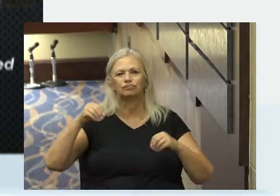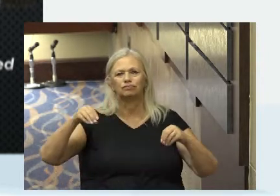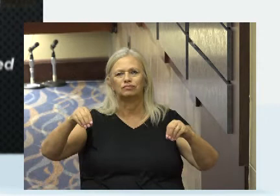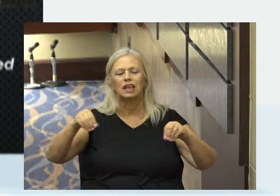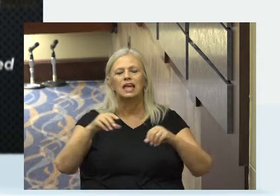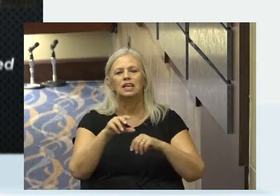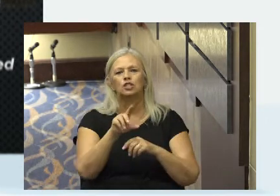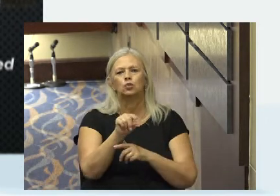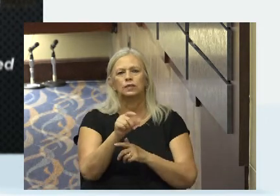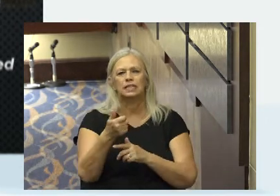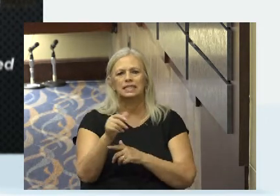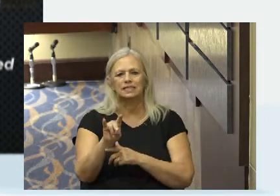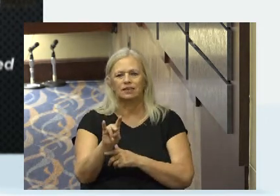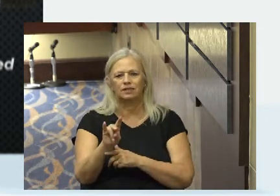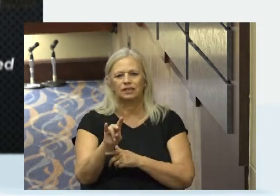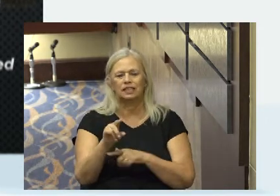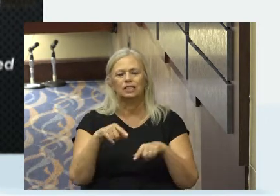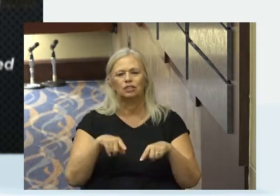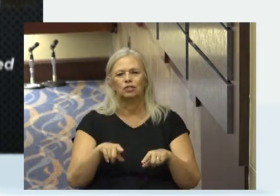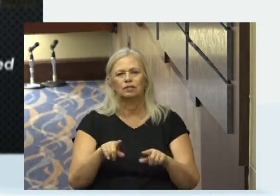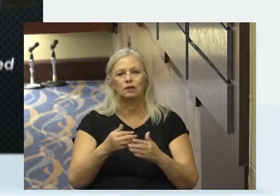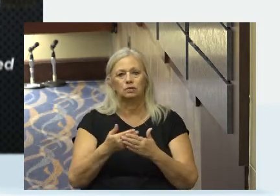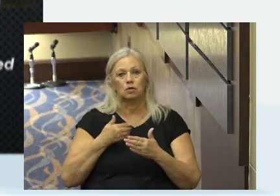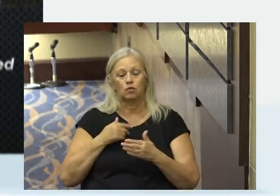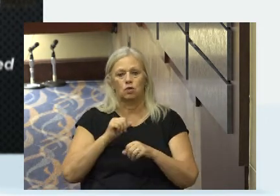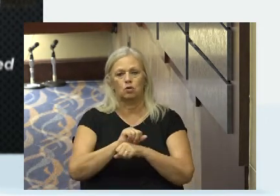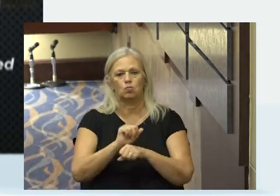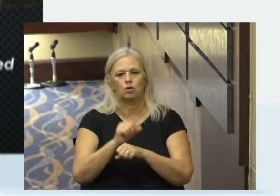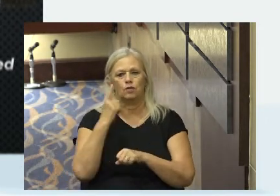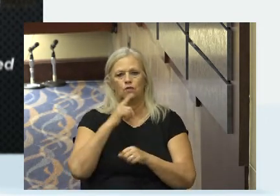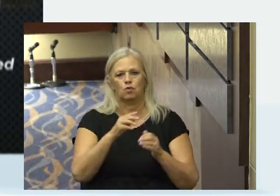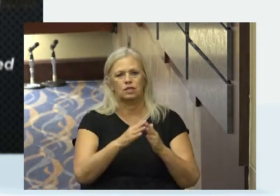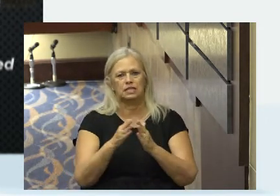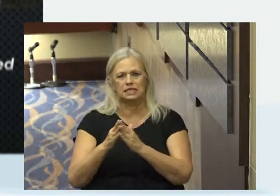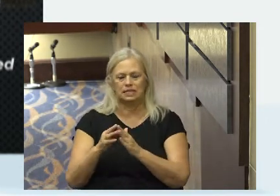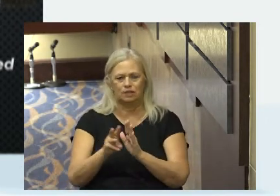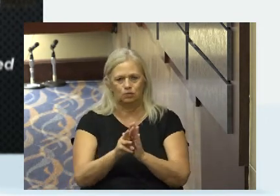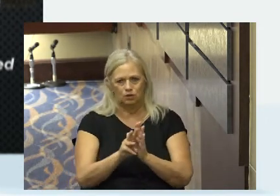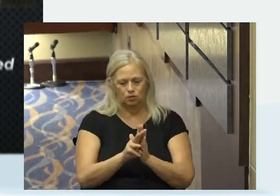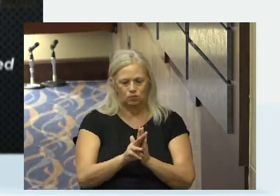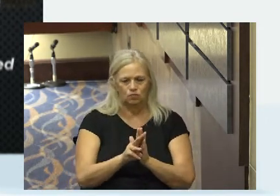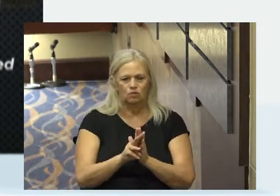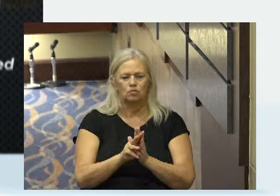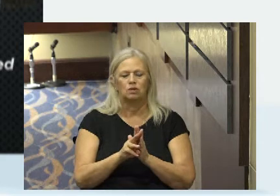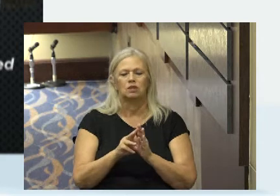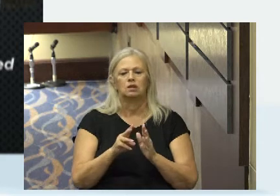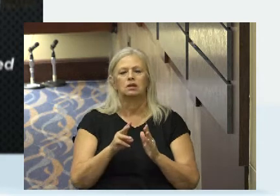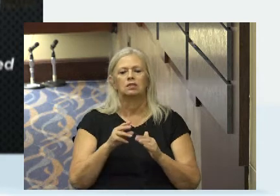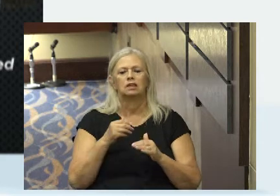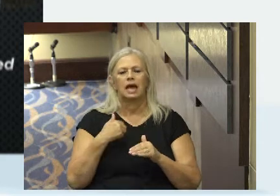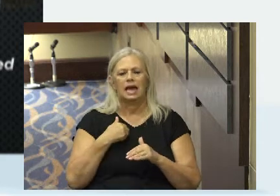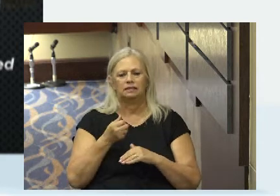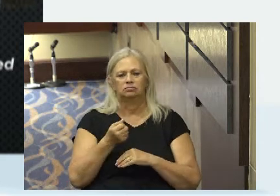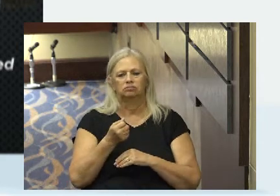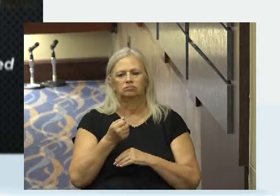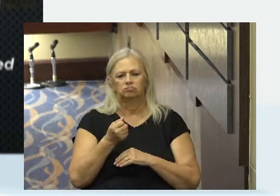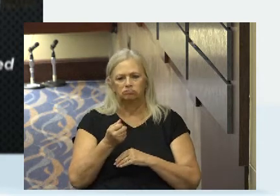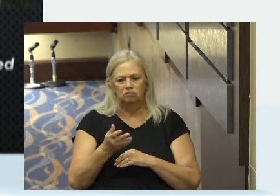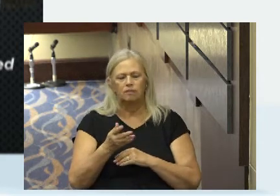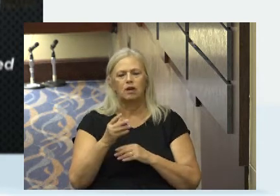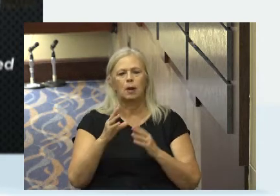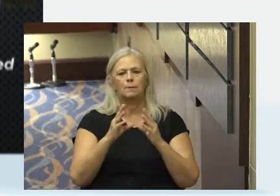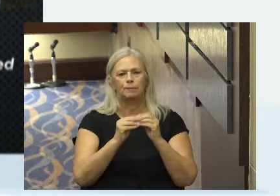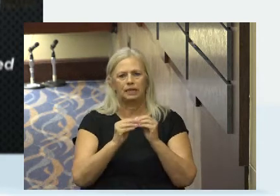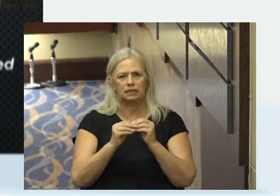which was actually a year and a half before I came to work for the city of Waco. There were a series of meetings that started